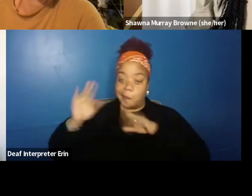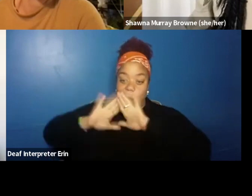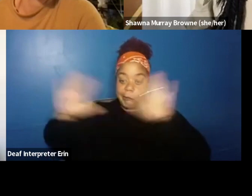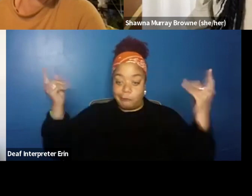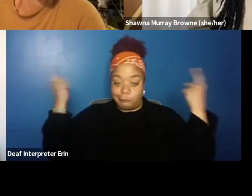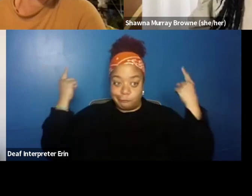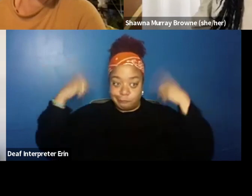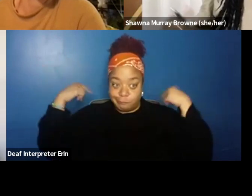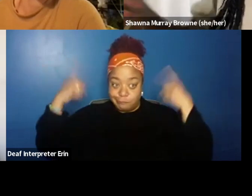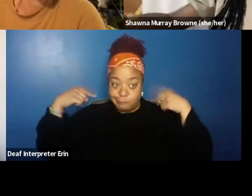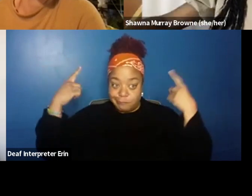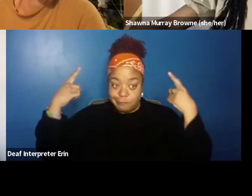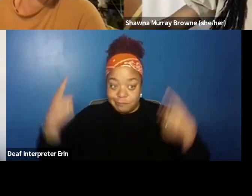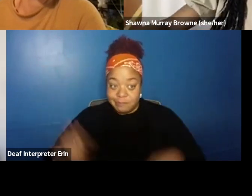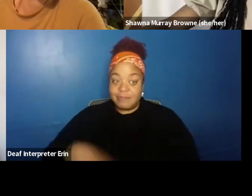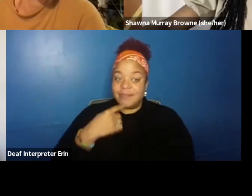Tongva